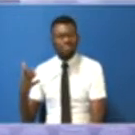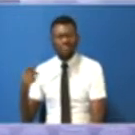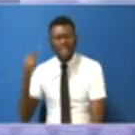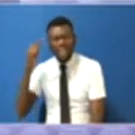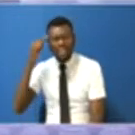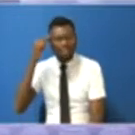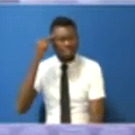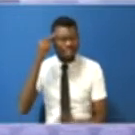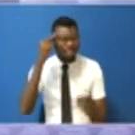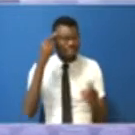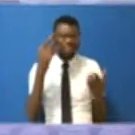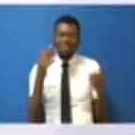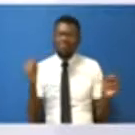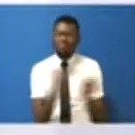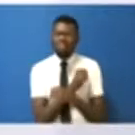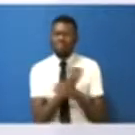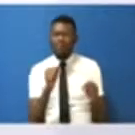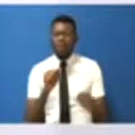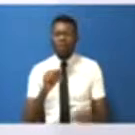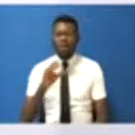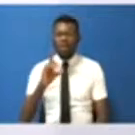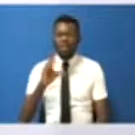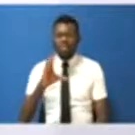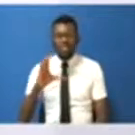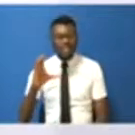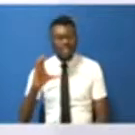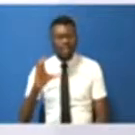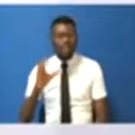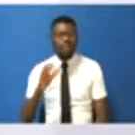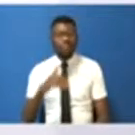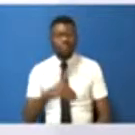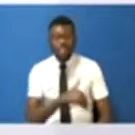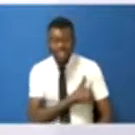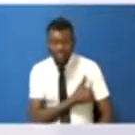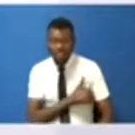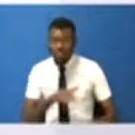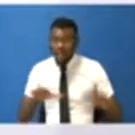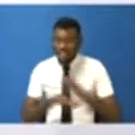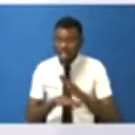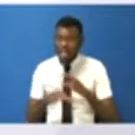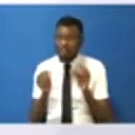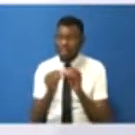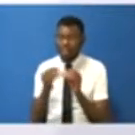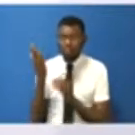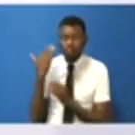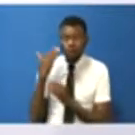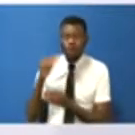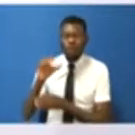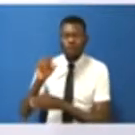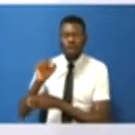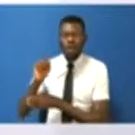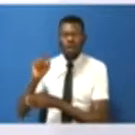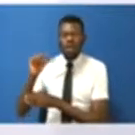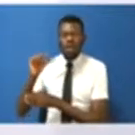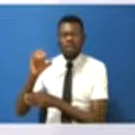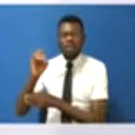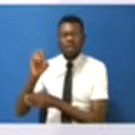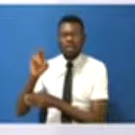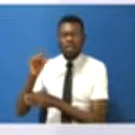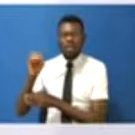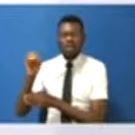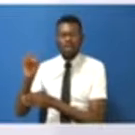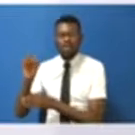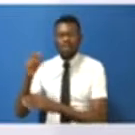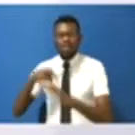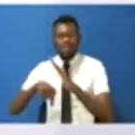is astonishing and many of them i mean literally represented here no the meetings that's in georgia's primary school where they're being asked to support those